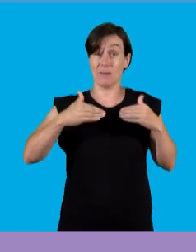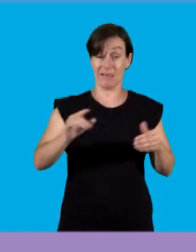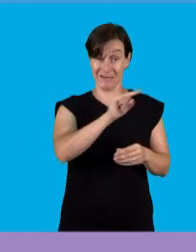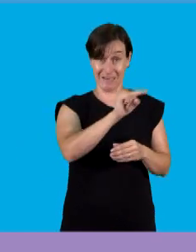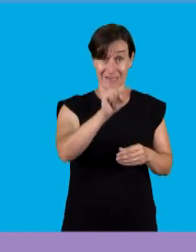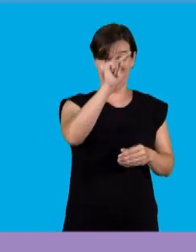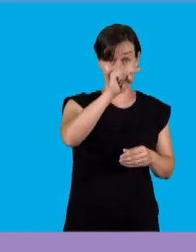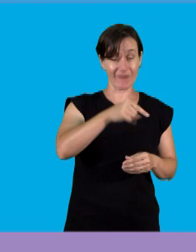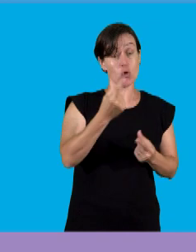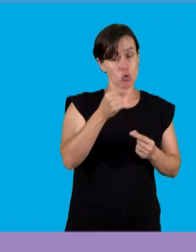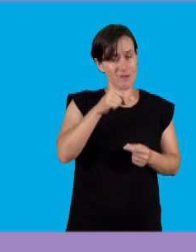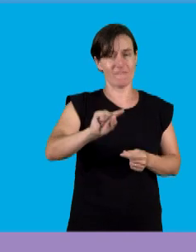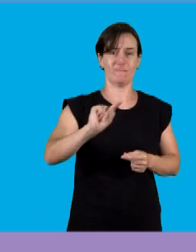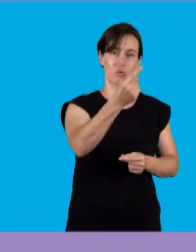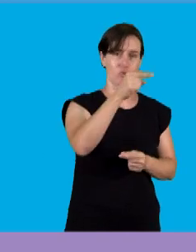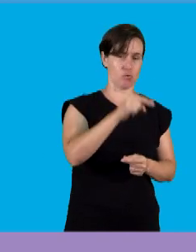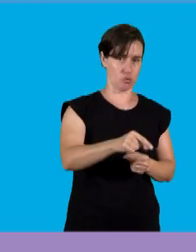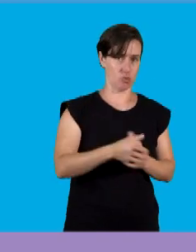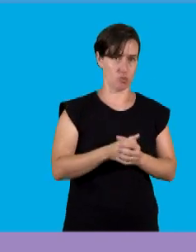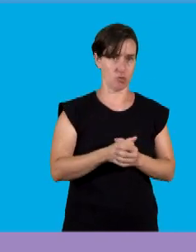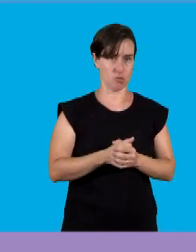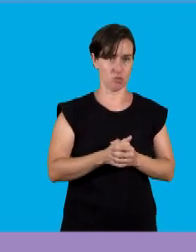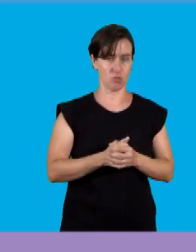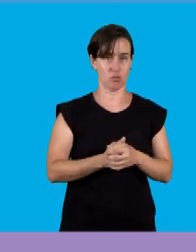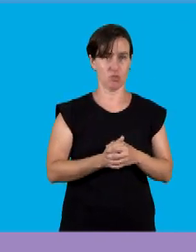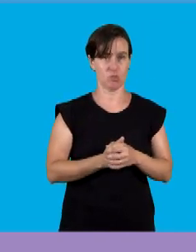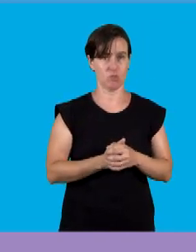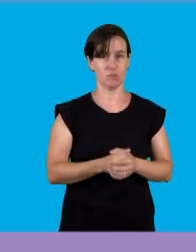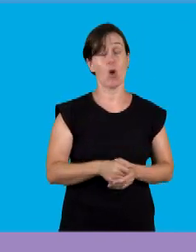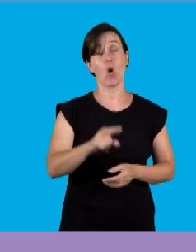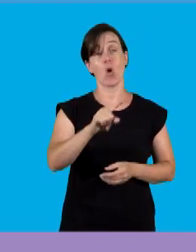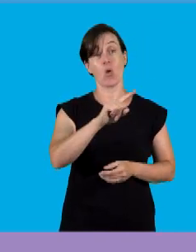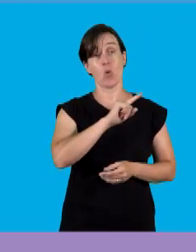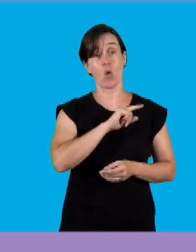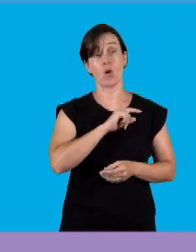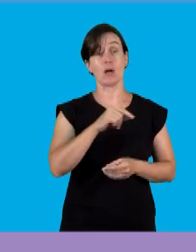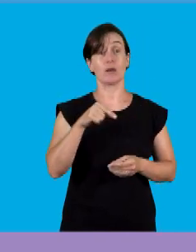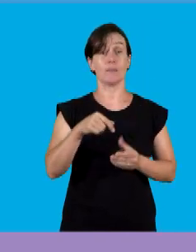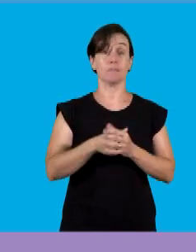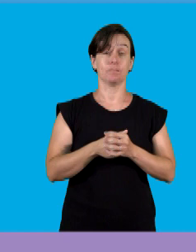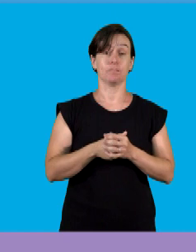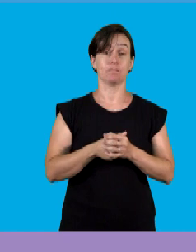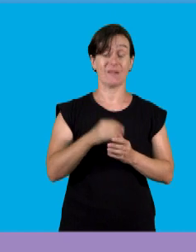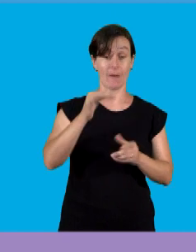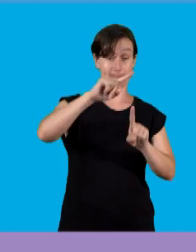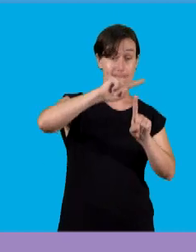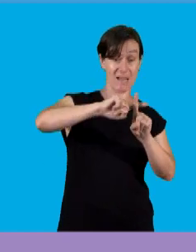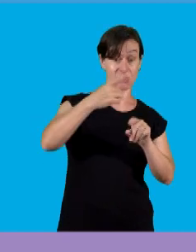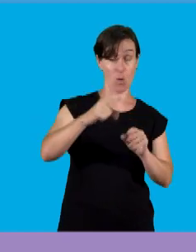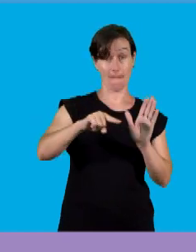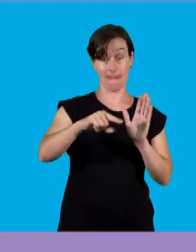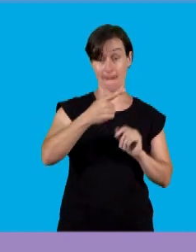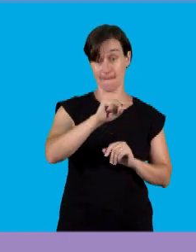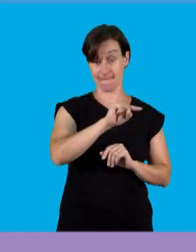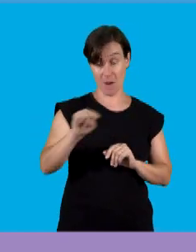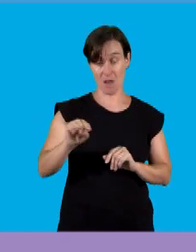divided by 8 because we are working on either sides of the plus or minus. So since as well we have a plus there, we